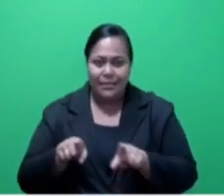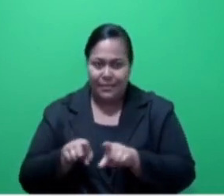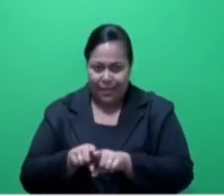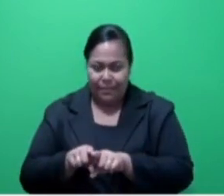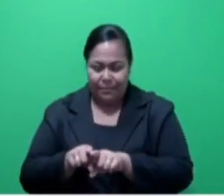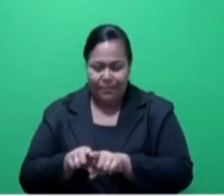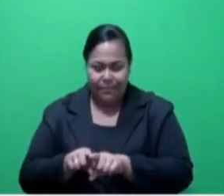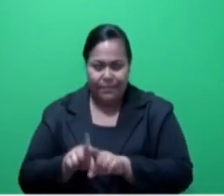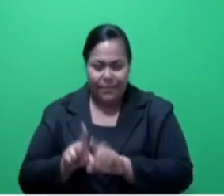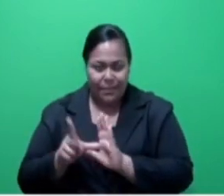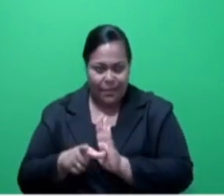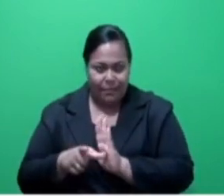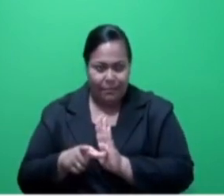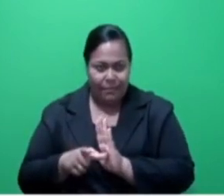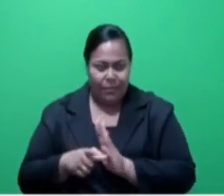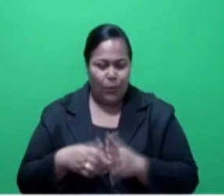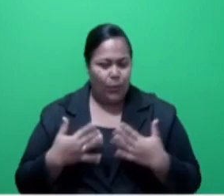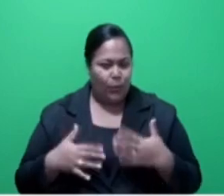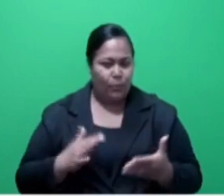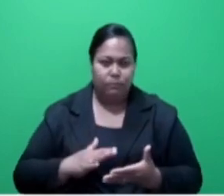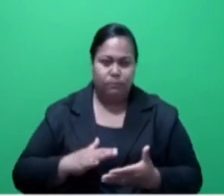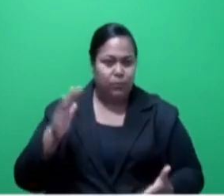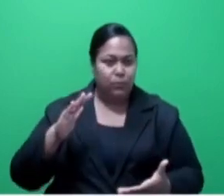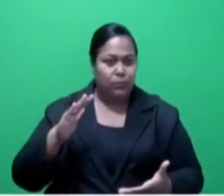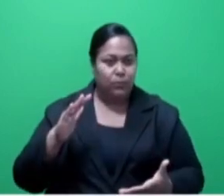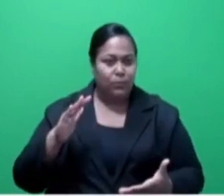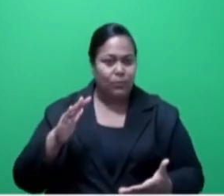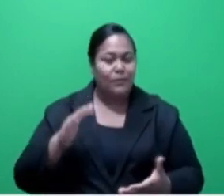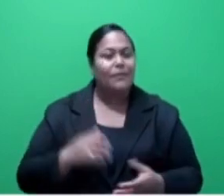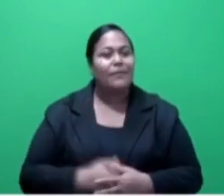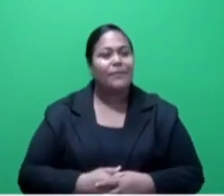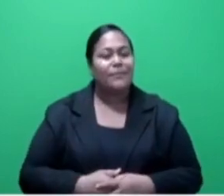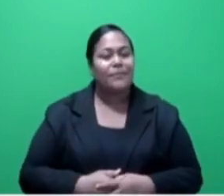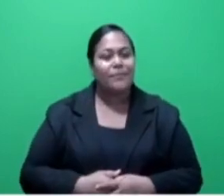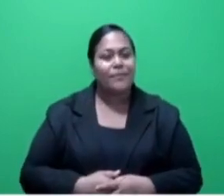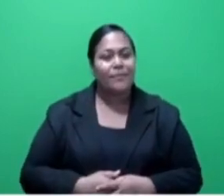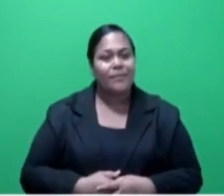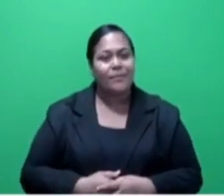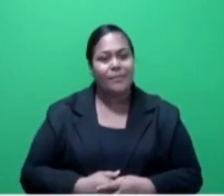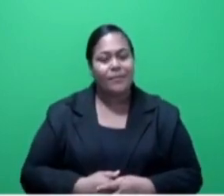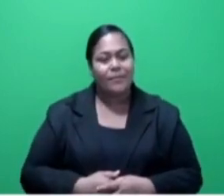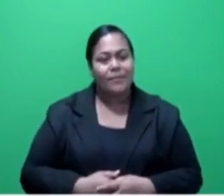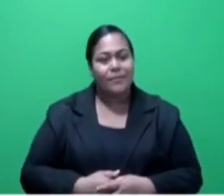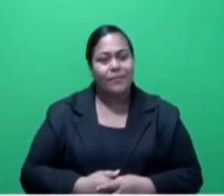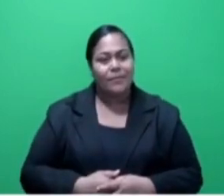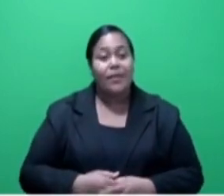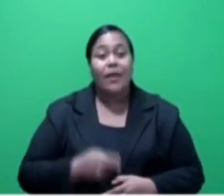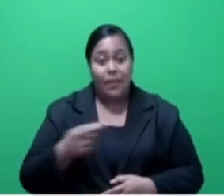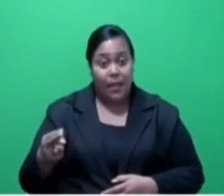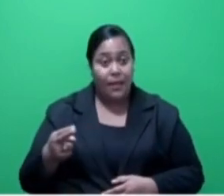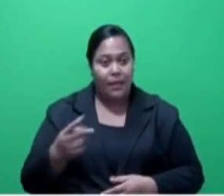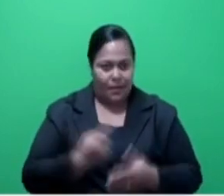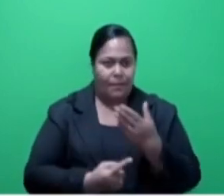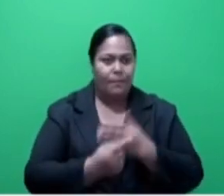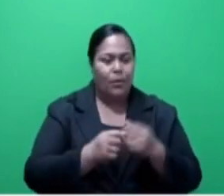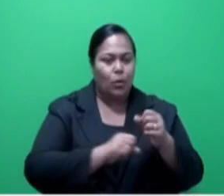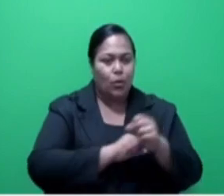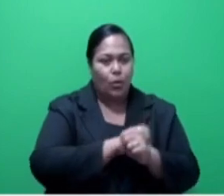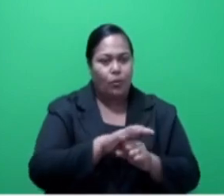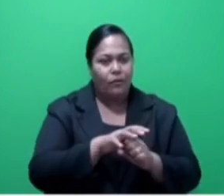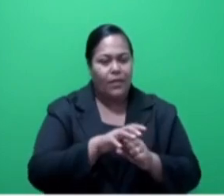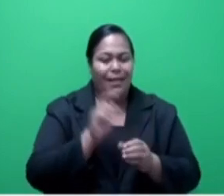a phenomenal rate of growth, sir. Absolutely. Mr. Speaker, sir, then of course we had COVID-19. Tax